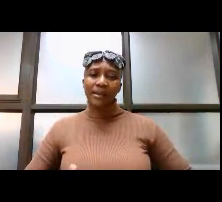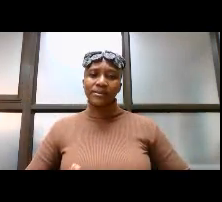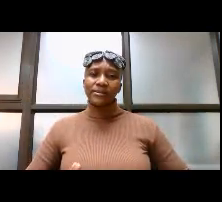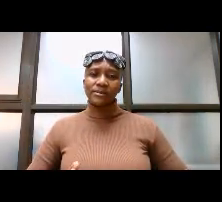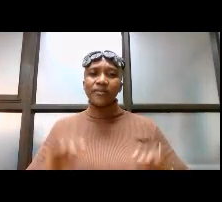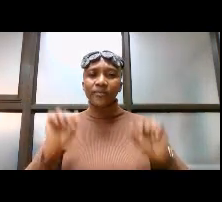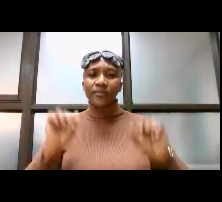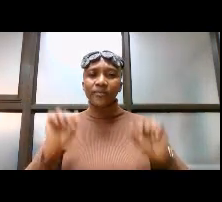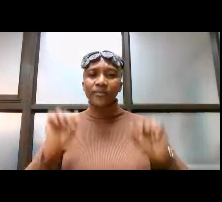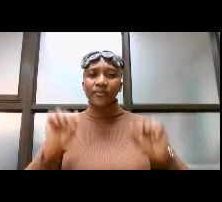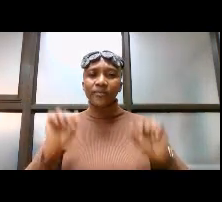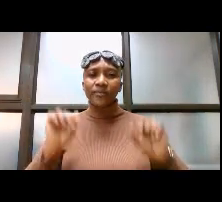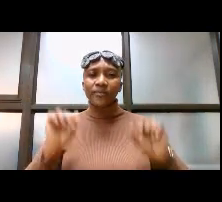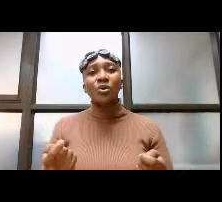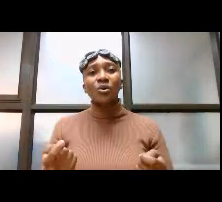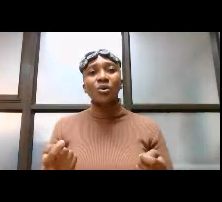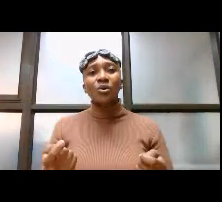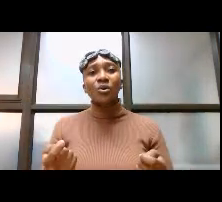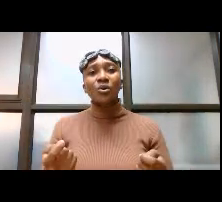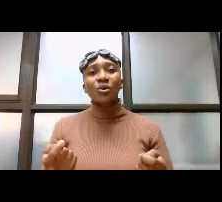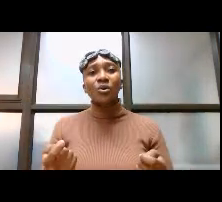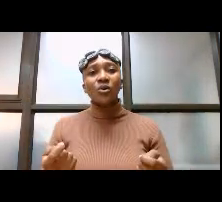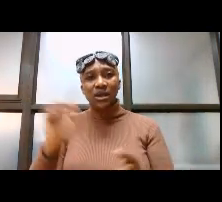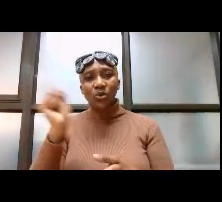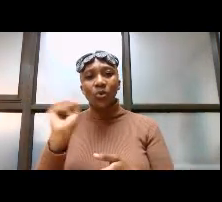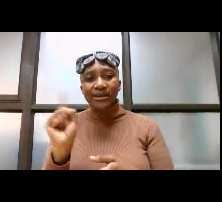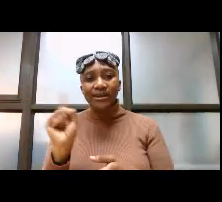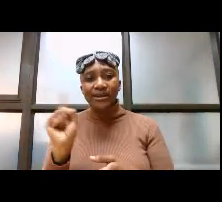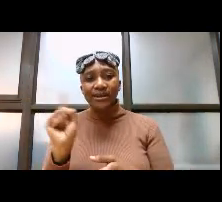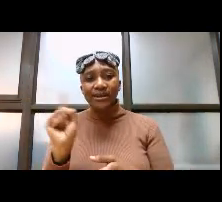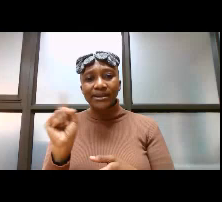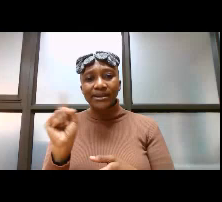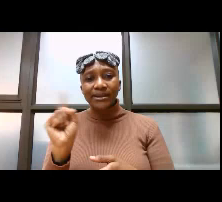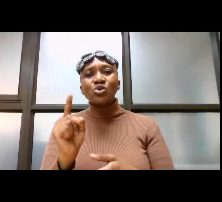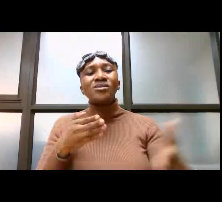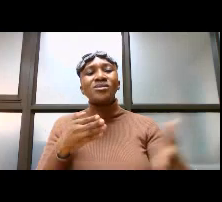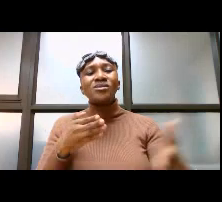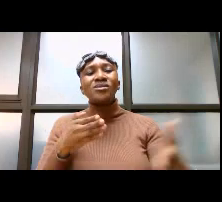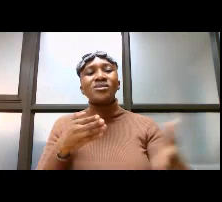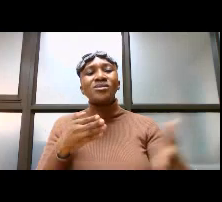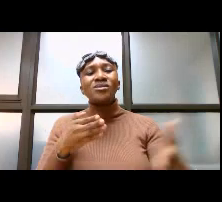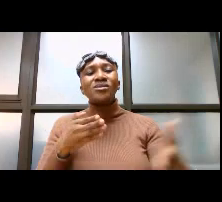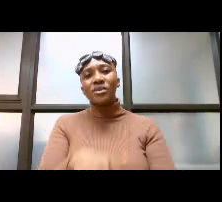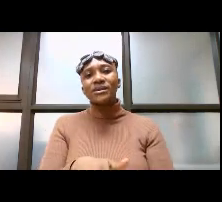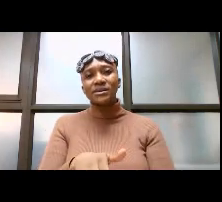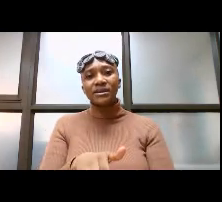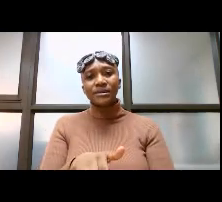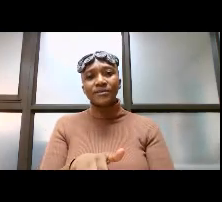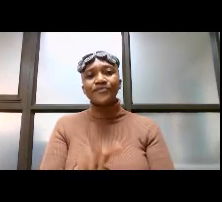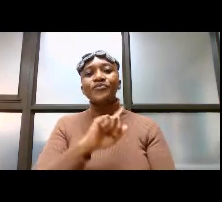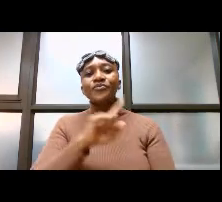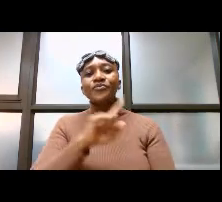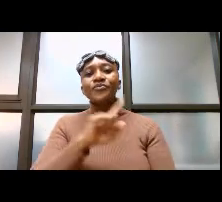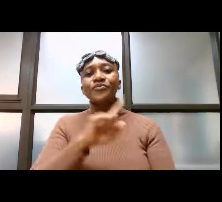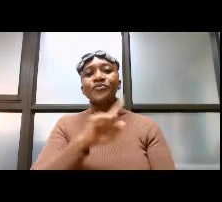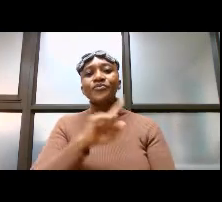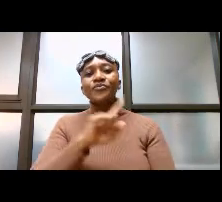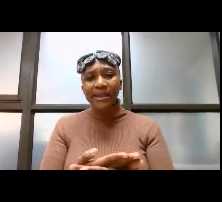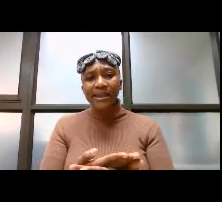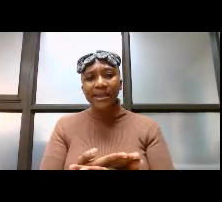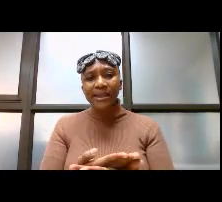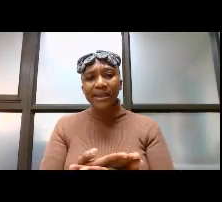Yeah, so there's need to resist such oppression so that we can assert the humanity of